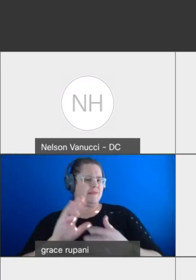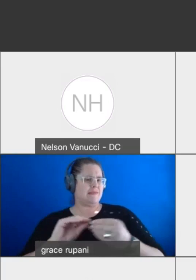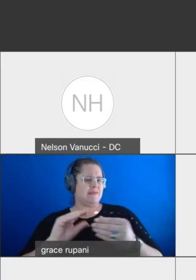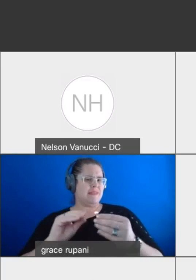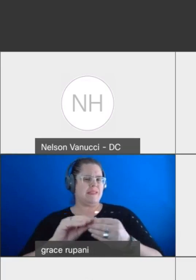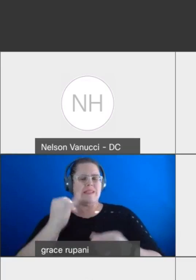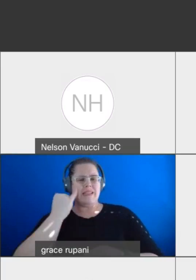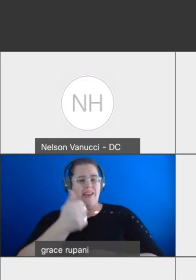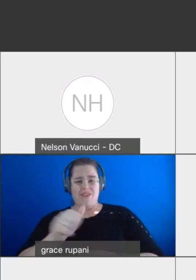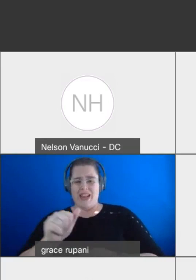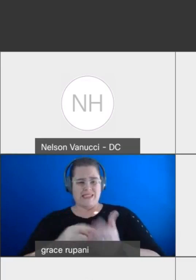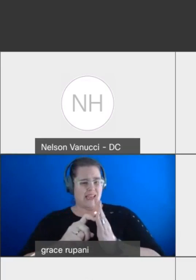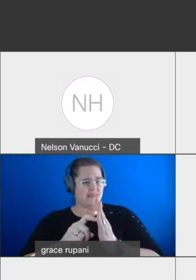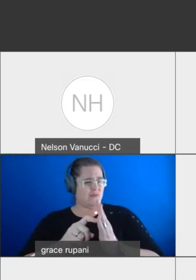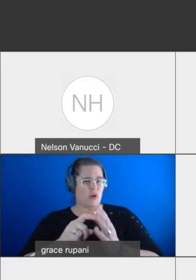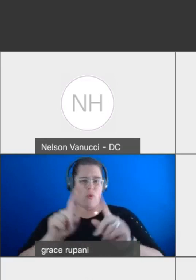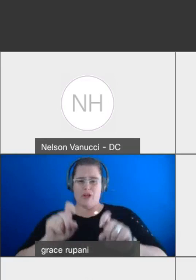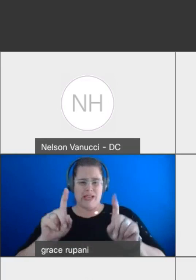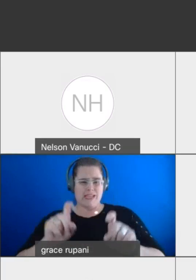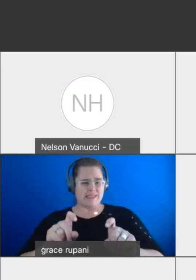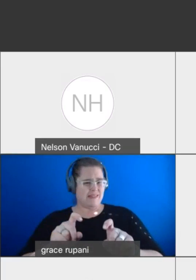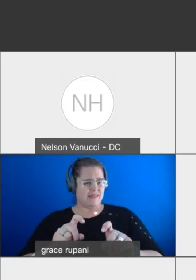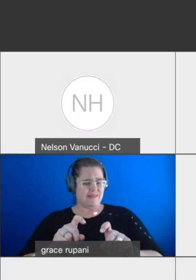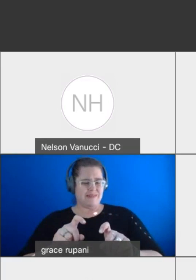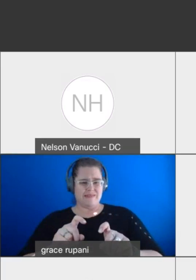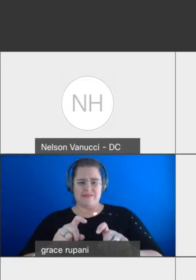any testing requirements for staff.